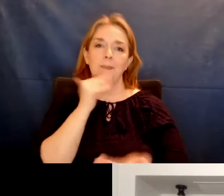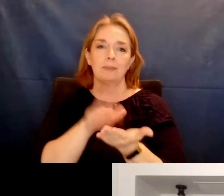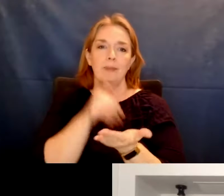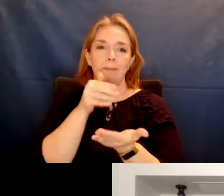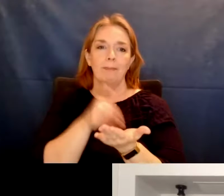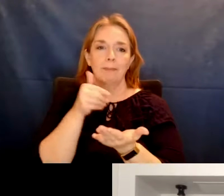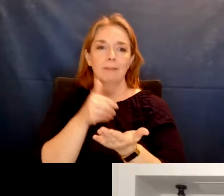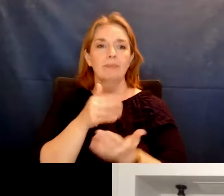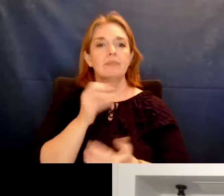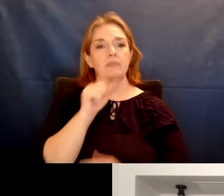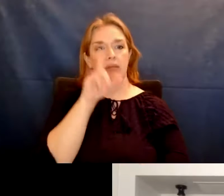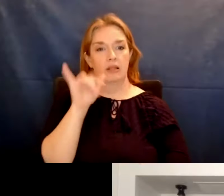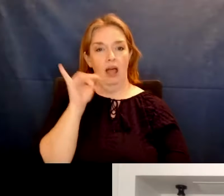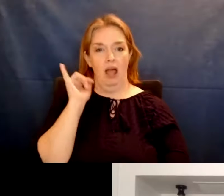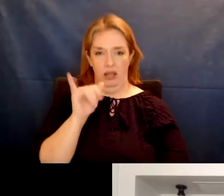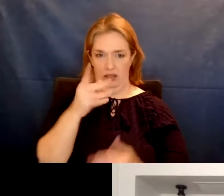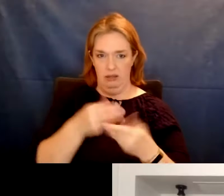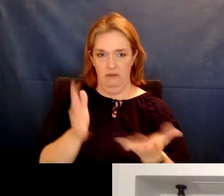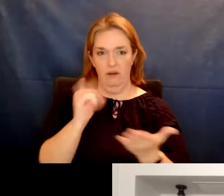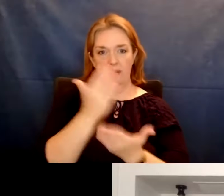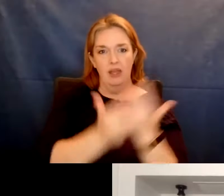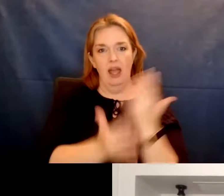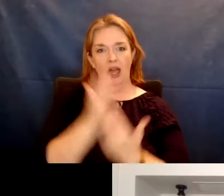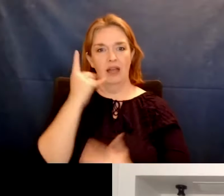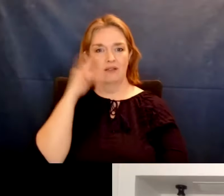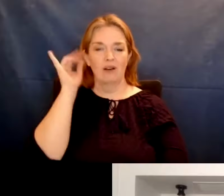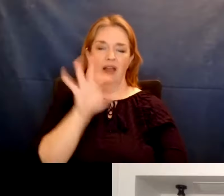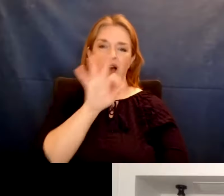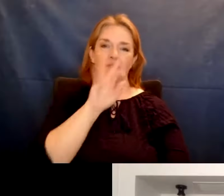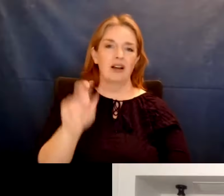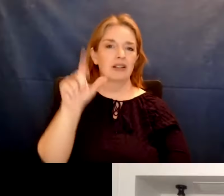Slide the newt to depth for hands along Z's fuck slot.